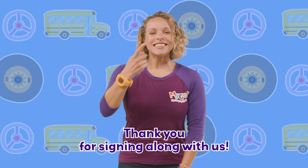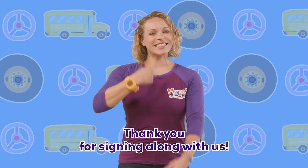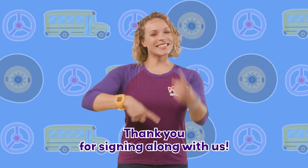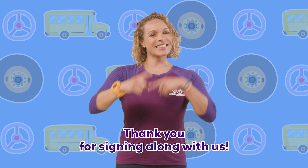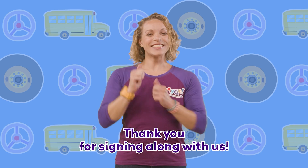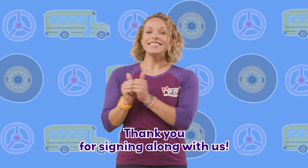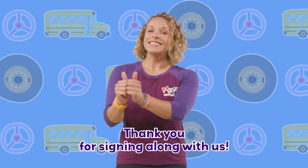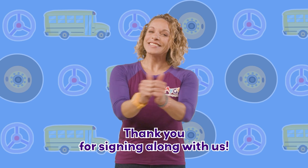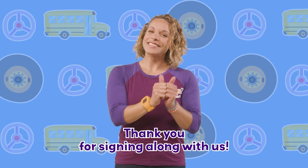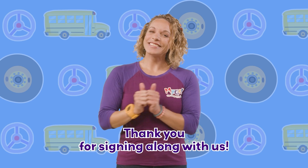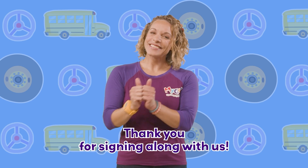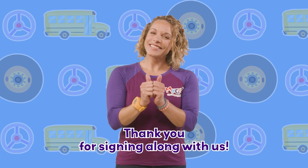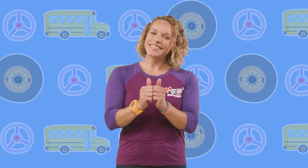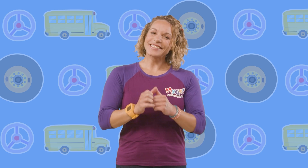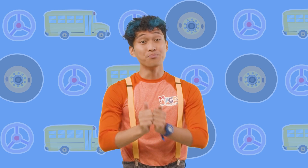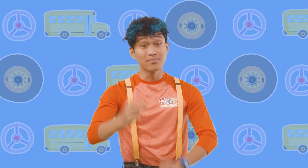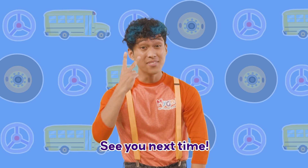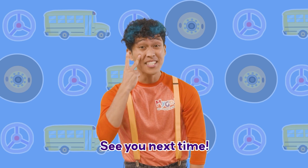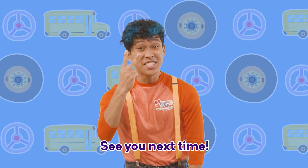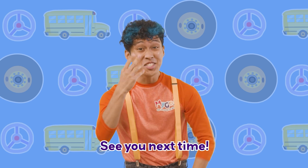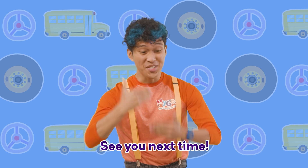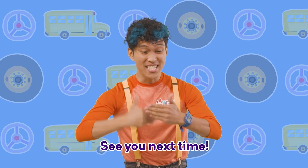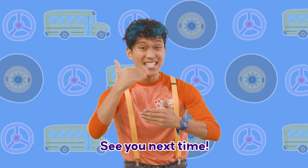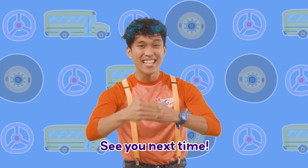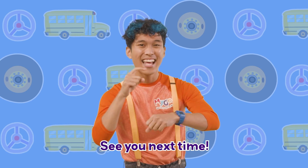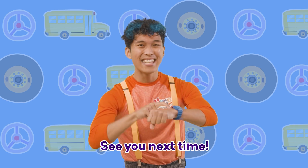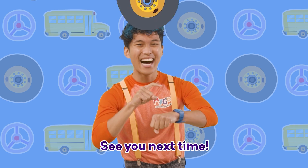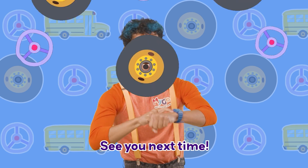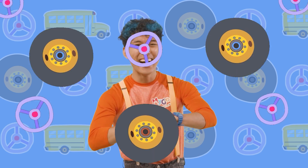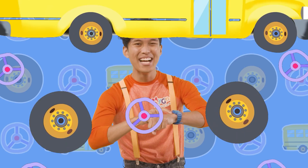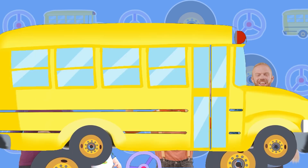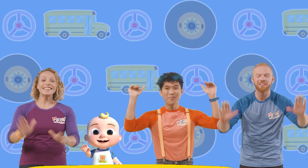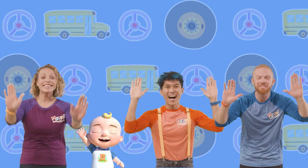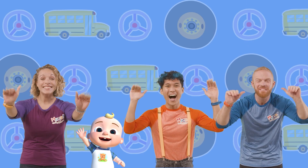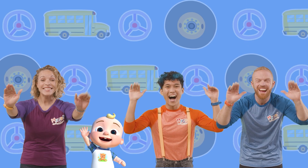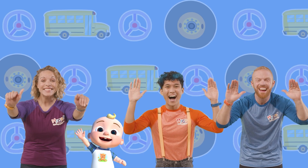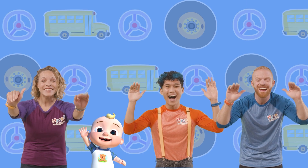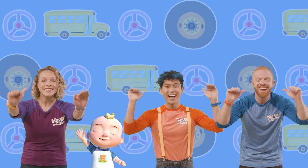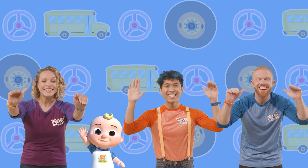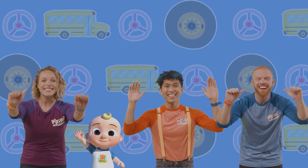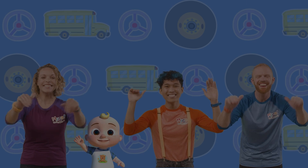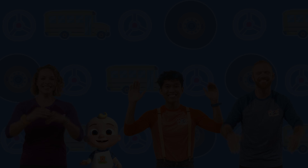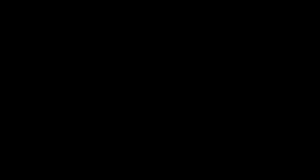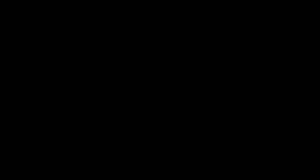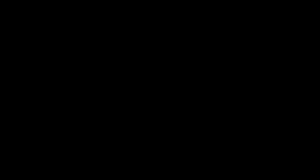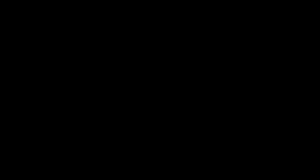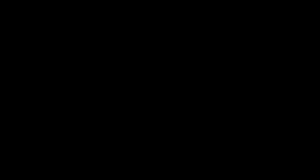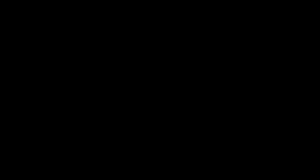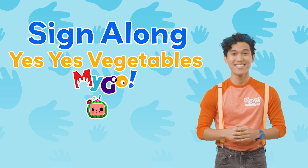Thank you for signing along with us. See you next time. Bye. Bye.